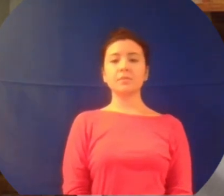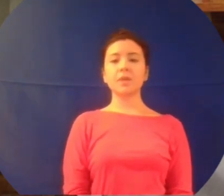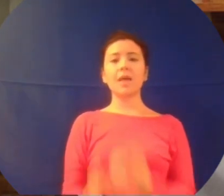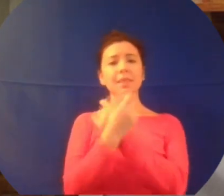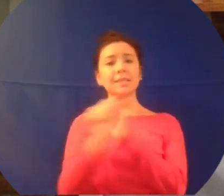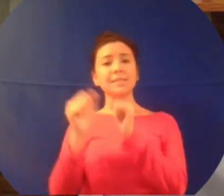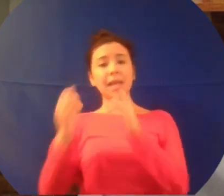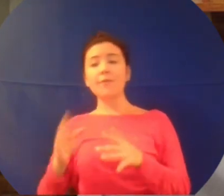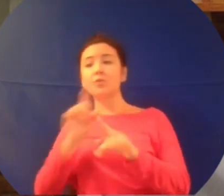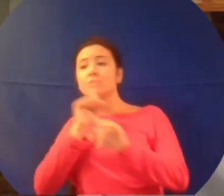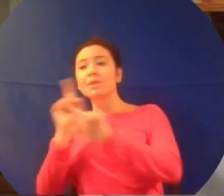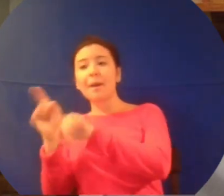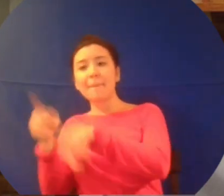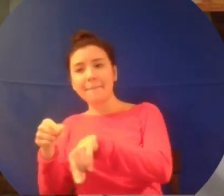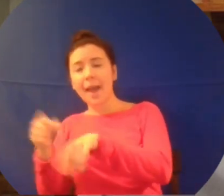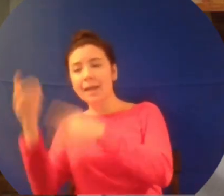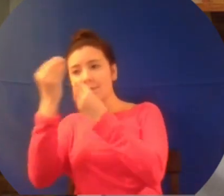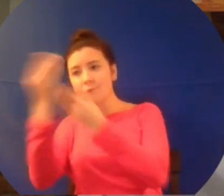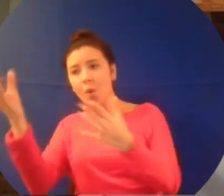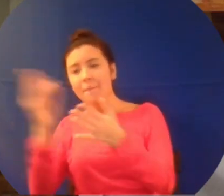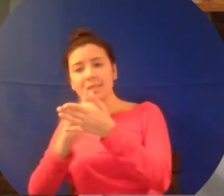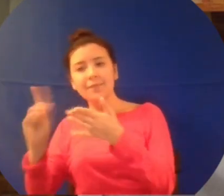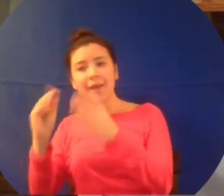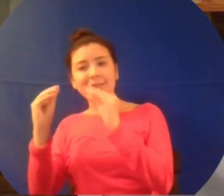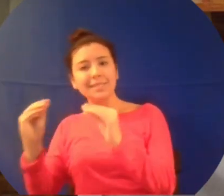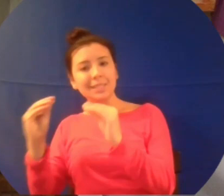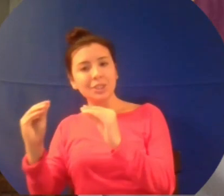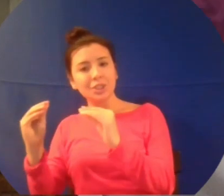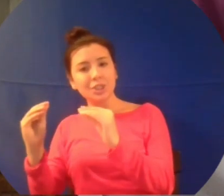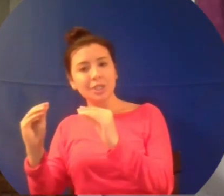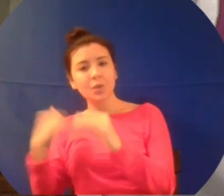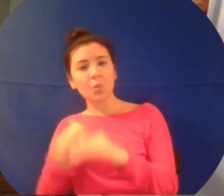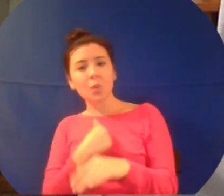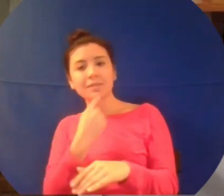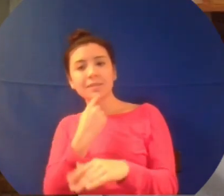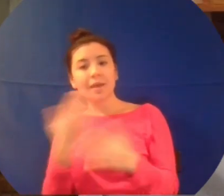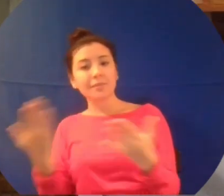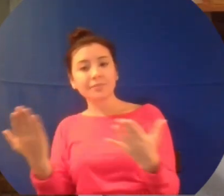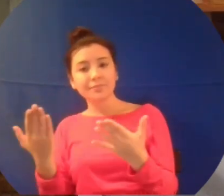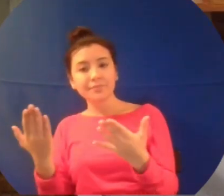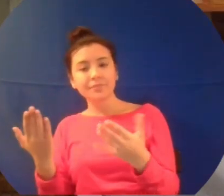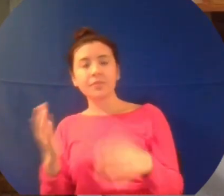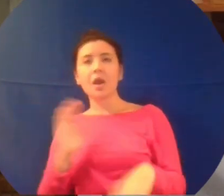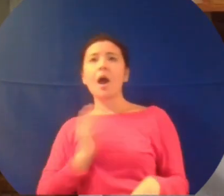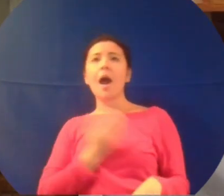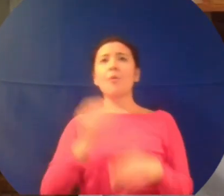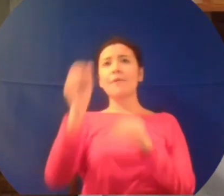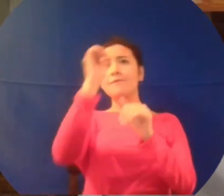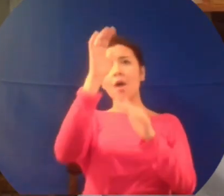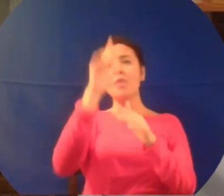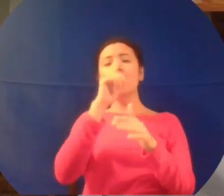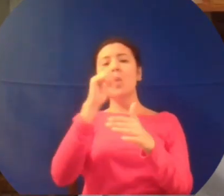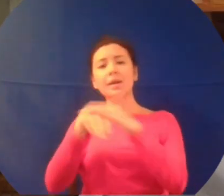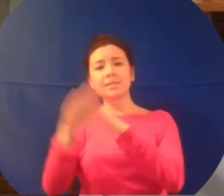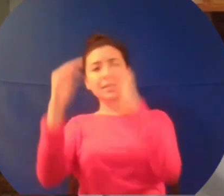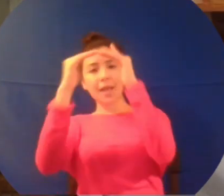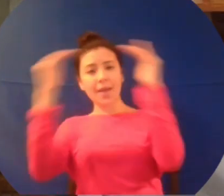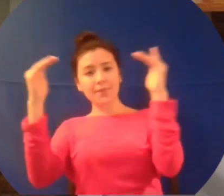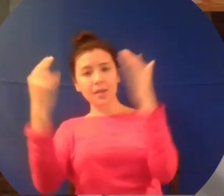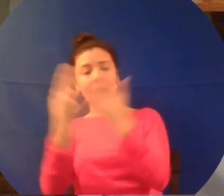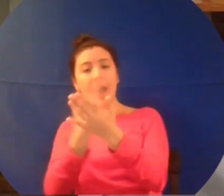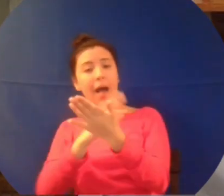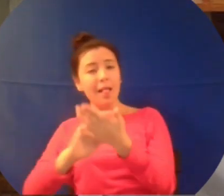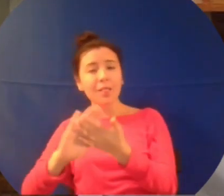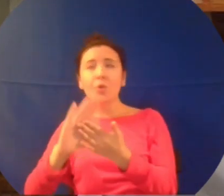At the Savior's command, informed by divine teaching, we dare to say, Our Father, who art in heaven, hallowed be